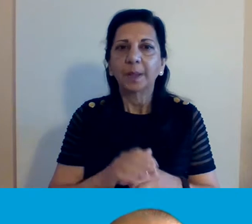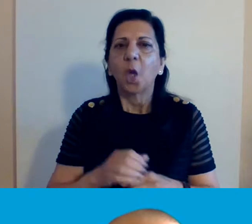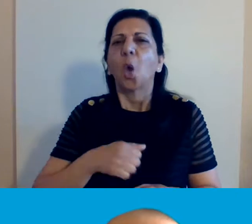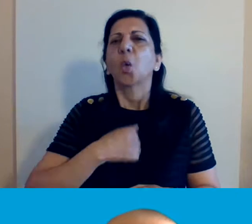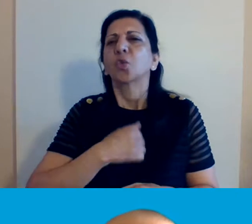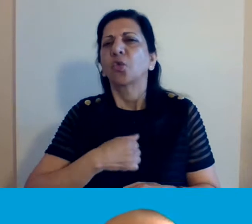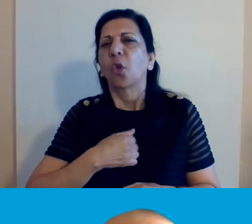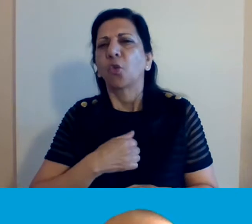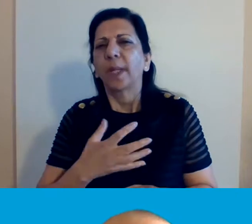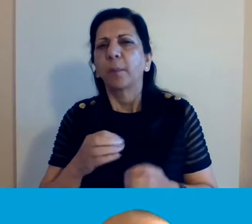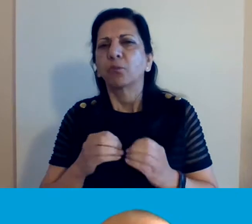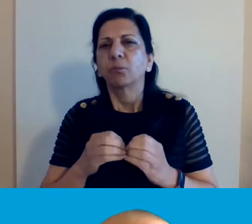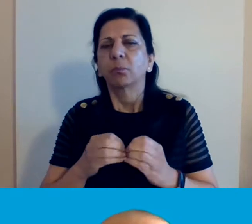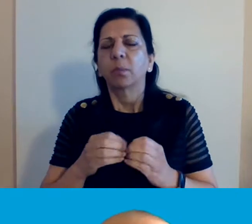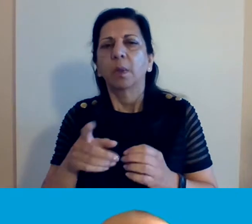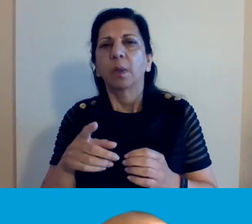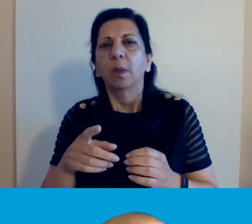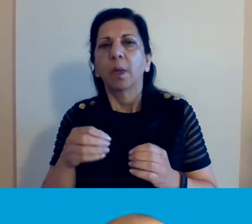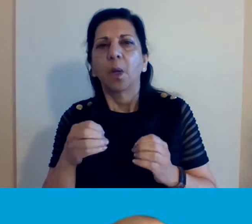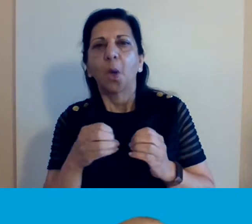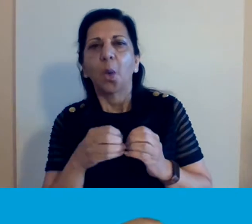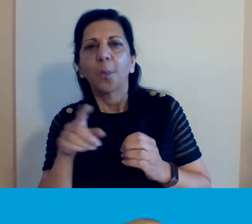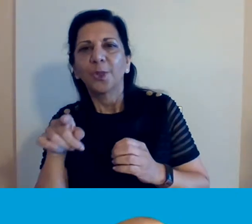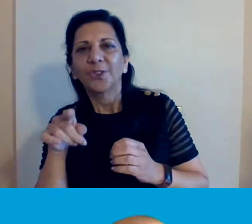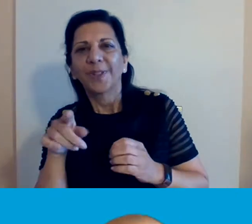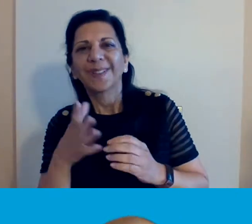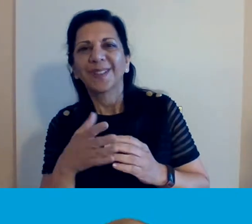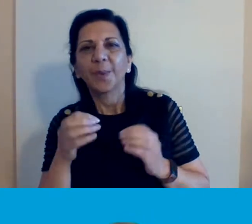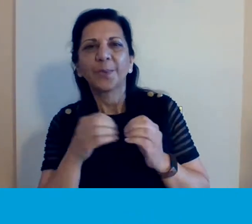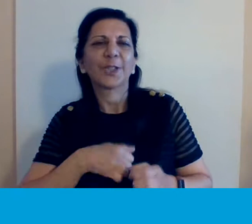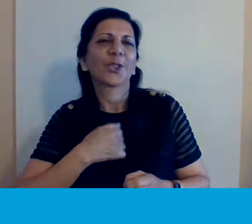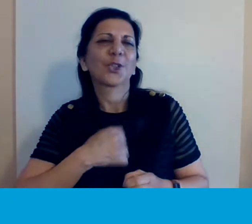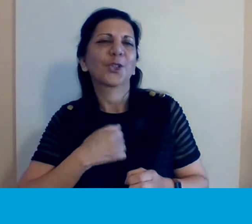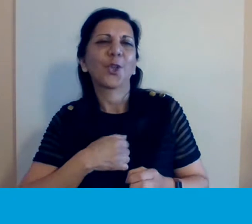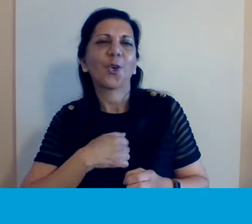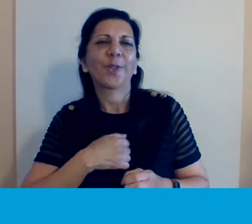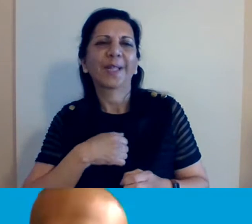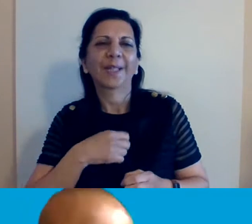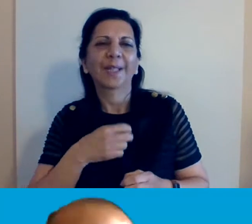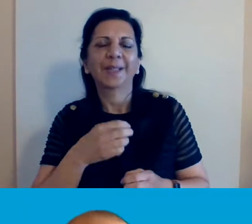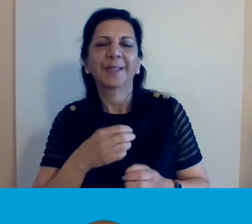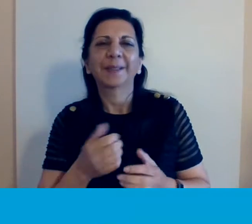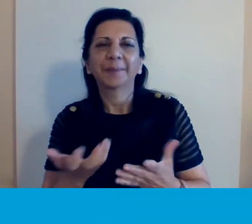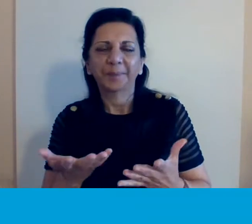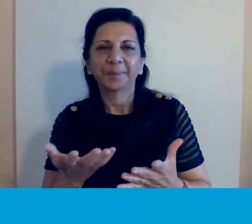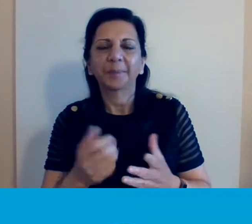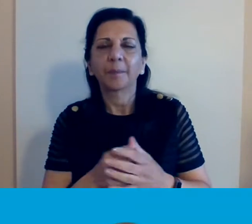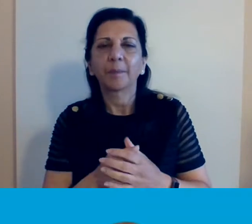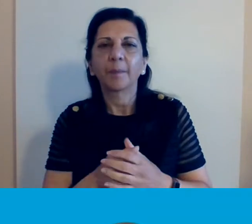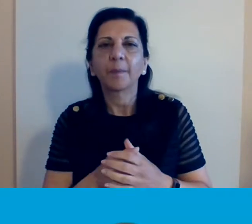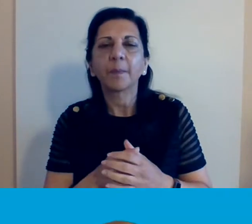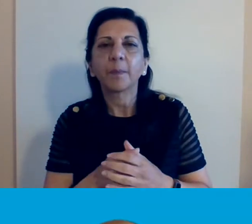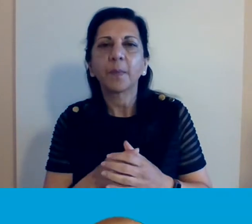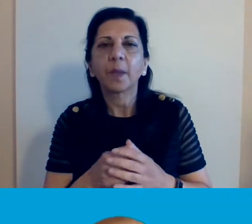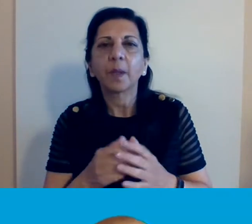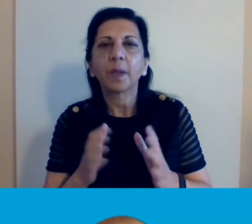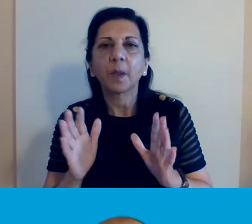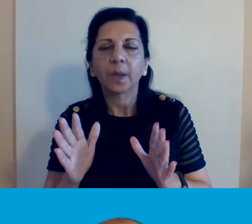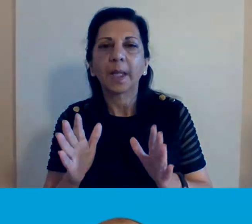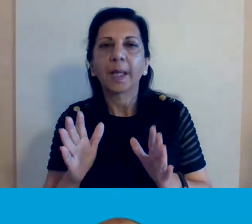Sorry. All right. I know you're on muting. Don't worry. I know you're on muting. It just wasn't working quite the way I wanted it. Good